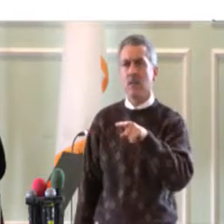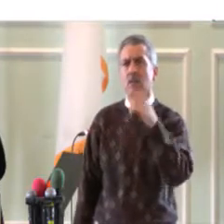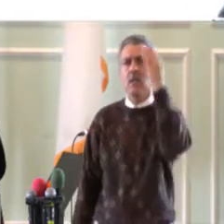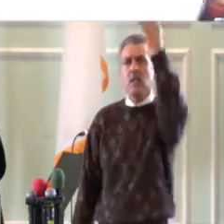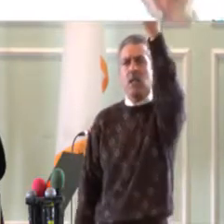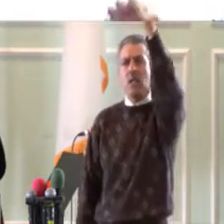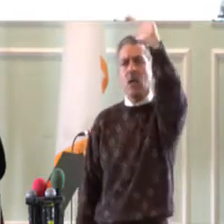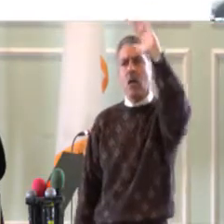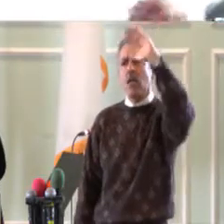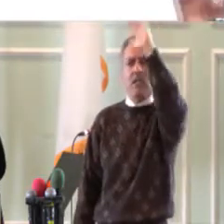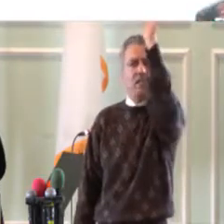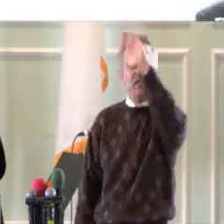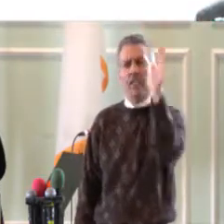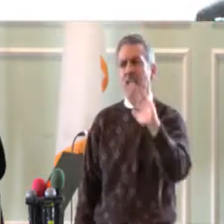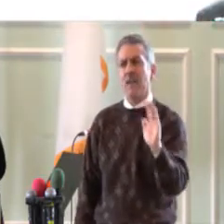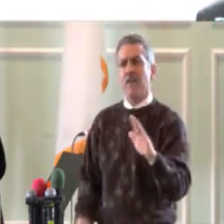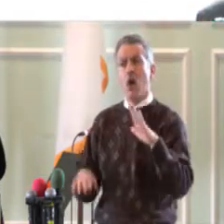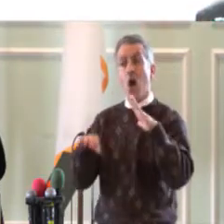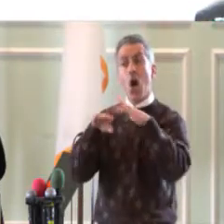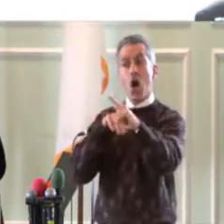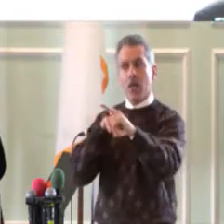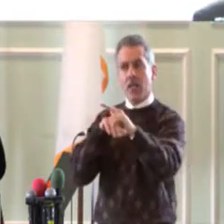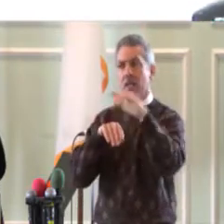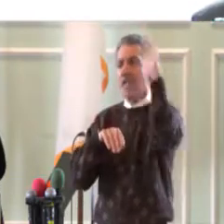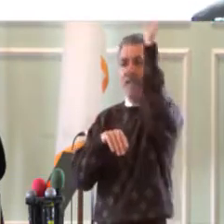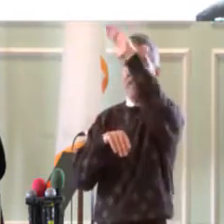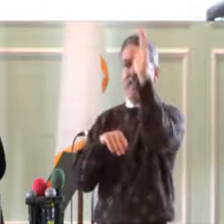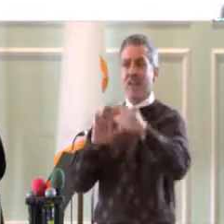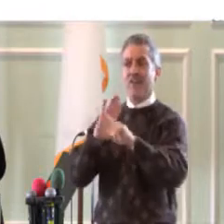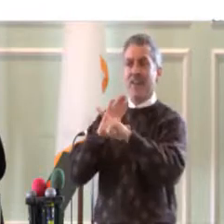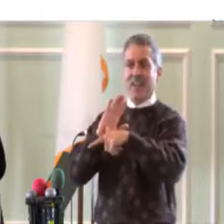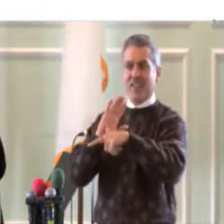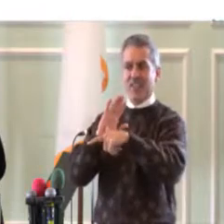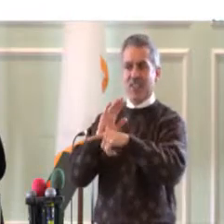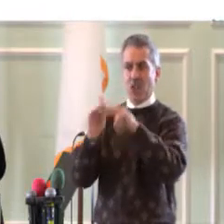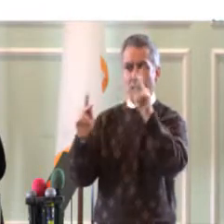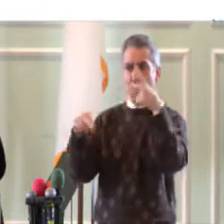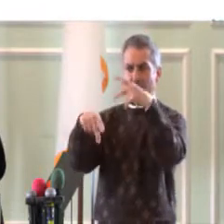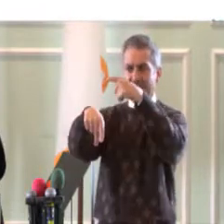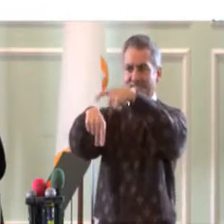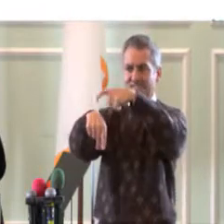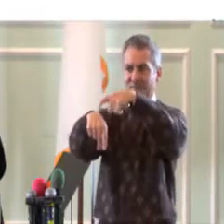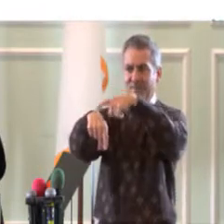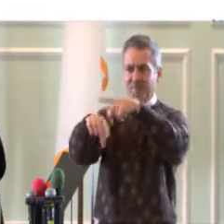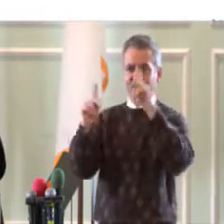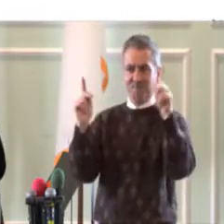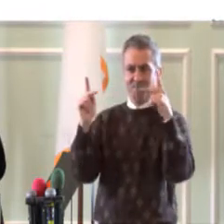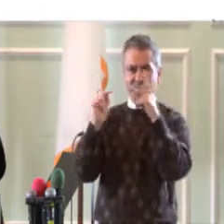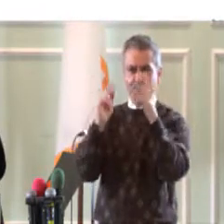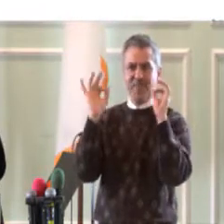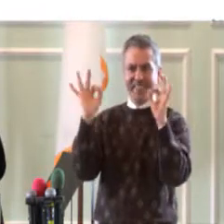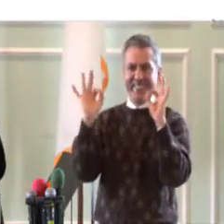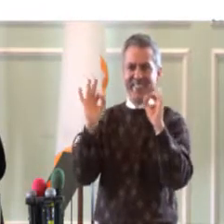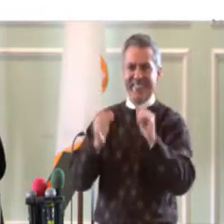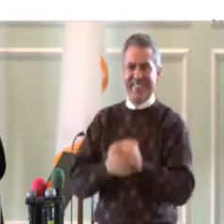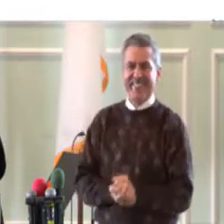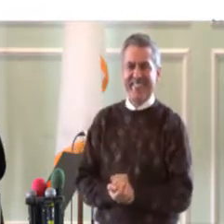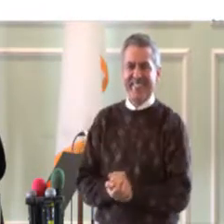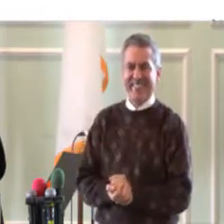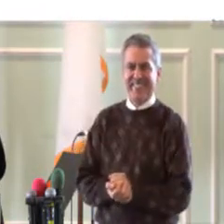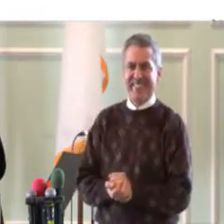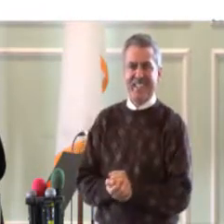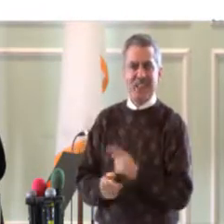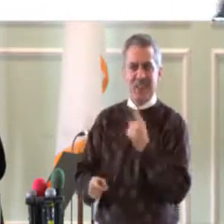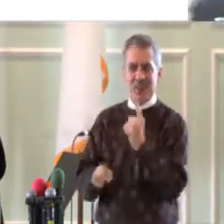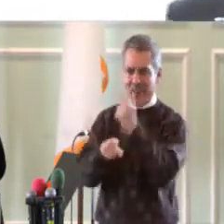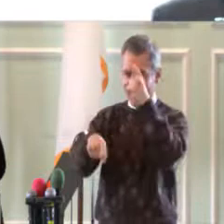is never too early and never too late. God is always on time. God comes at the right time.